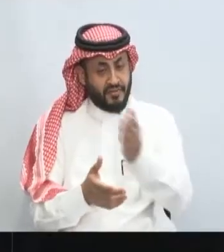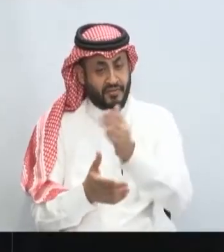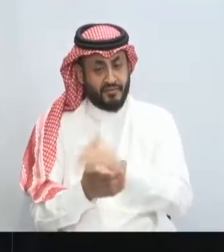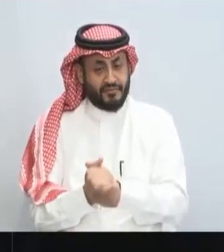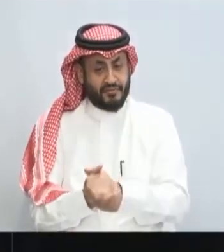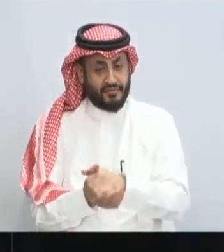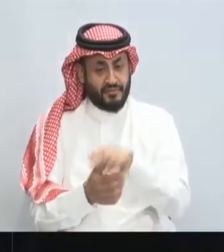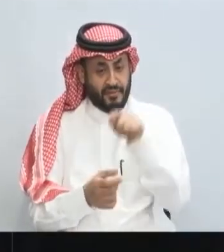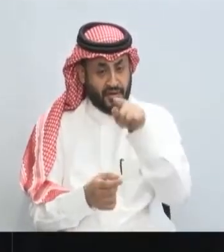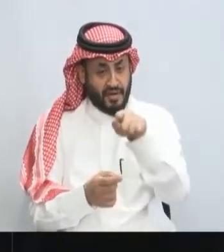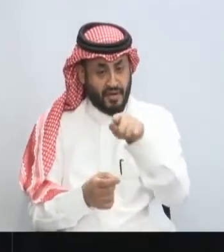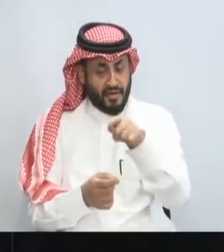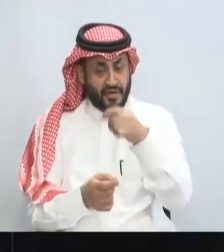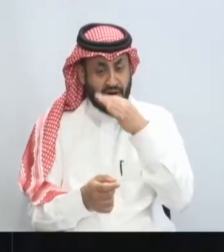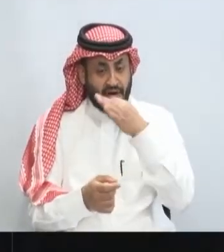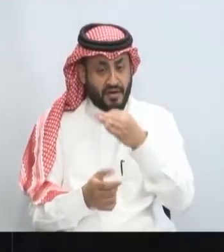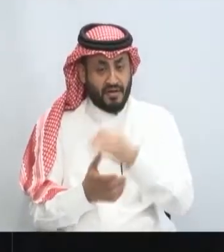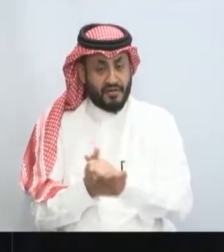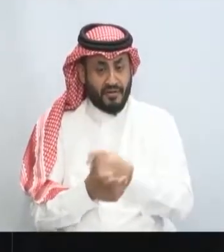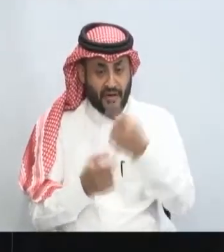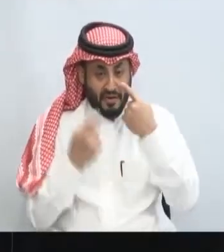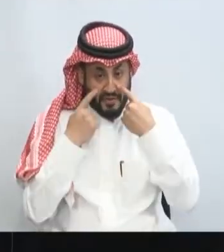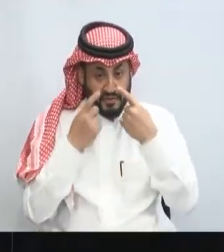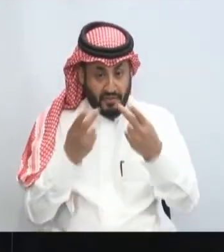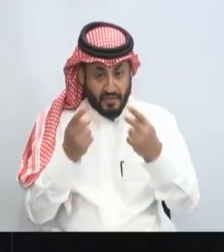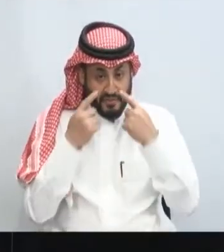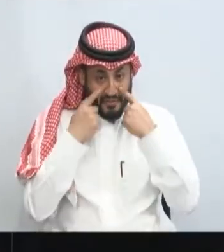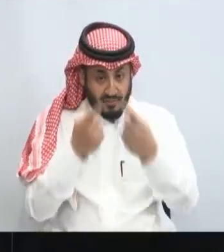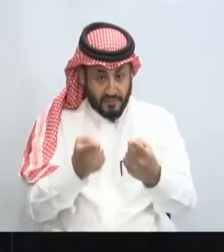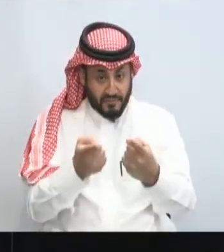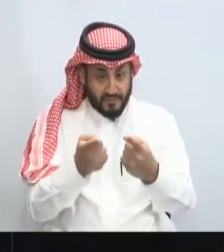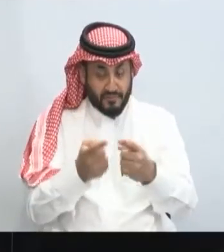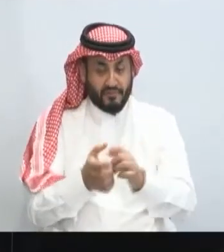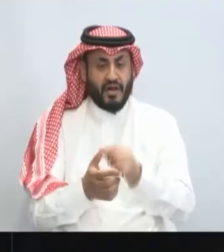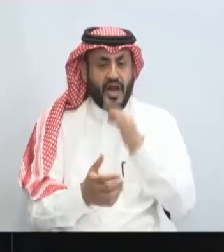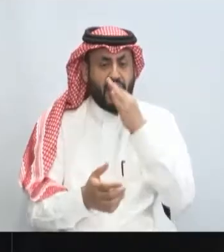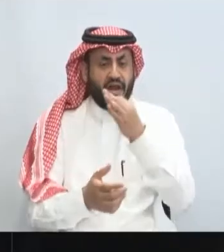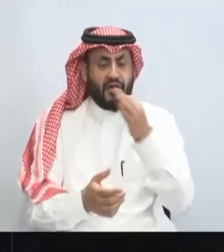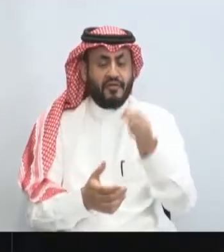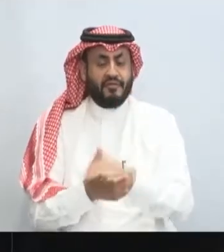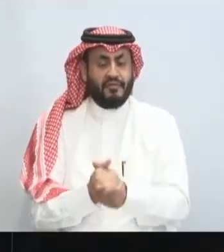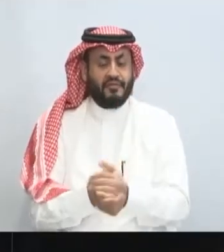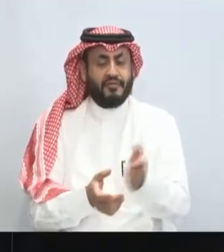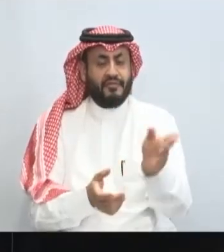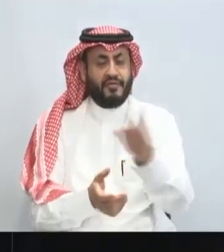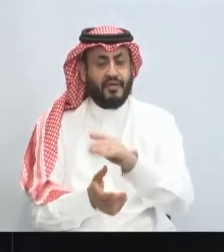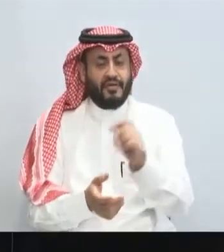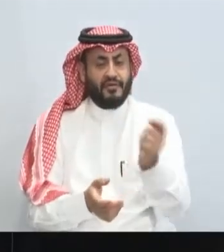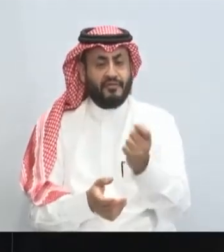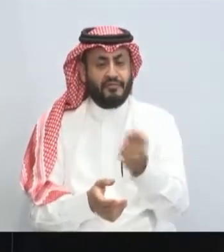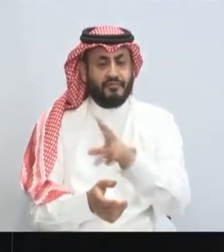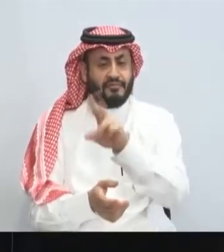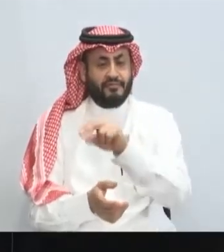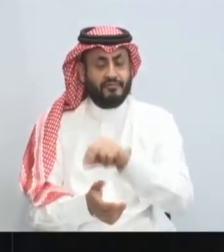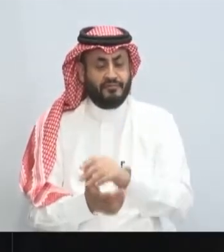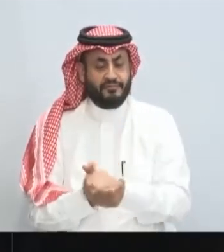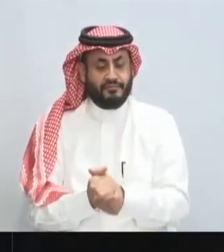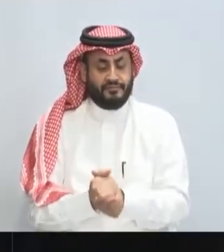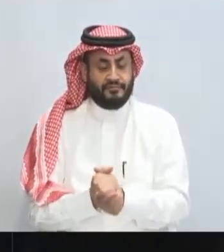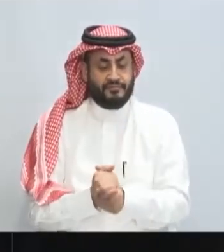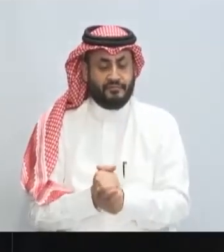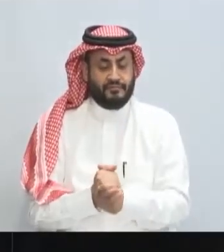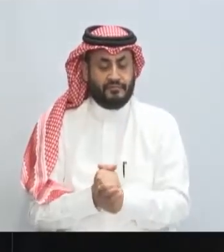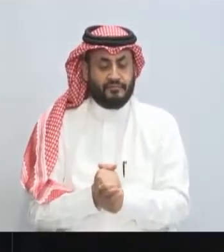I want you to watch me while I point and then chant with me. So